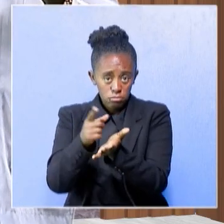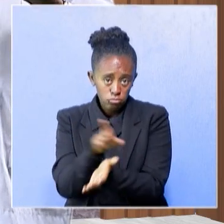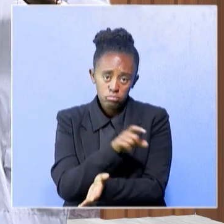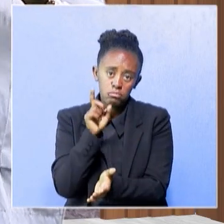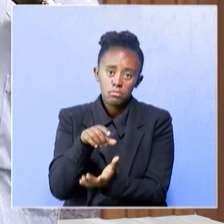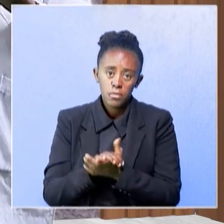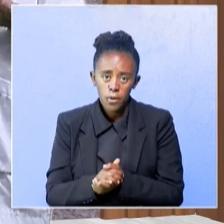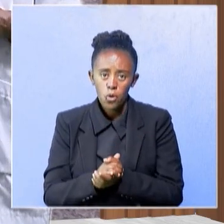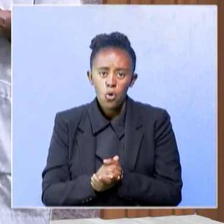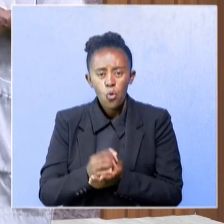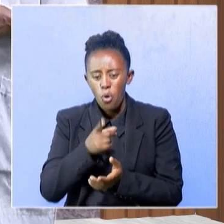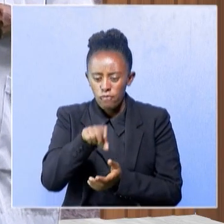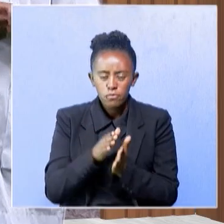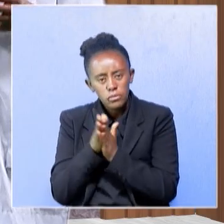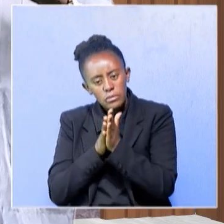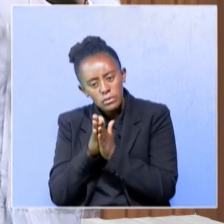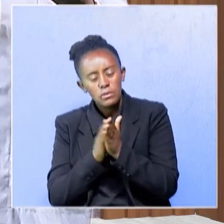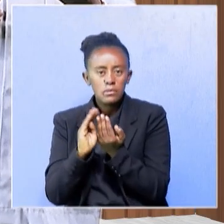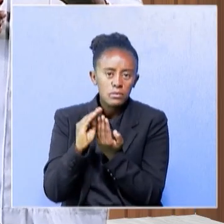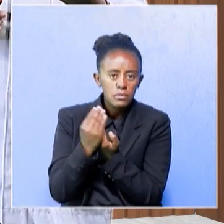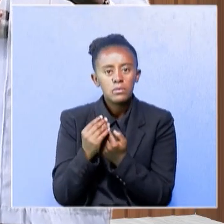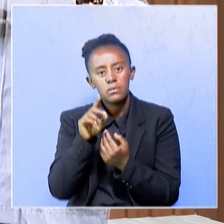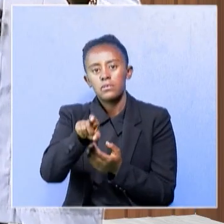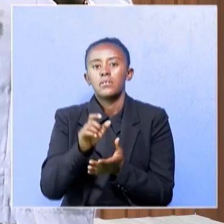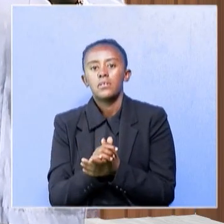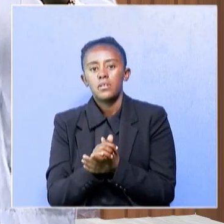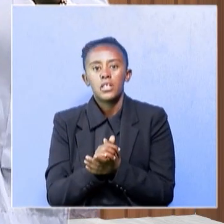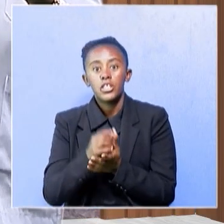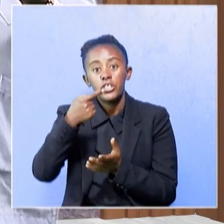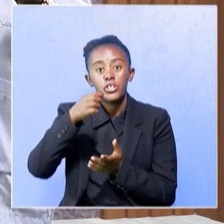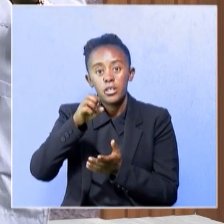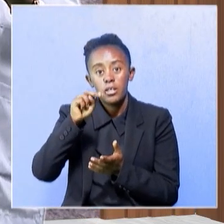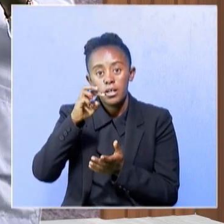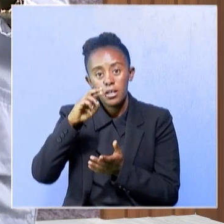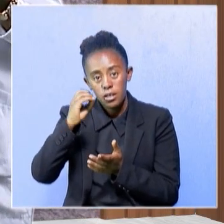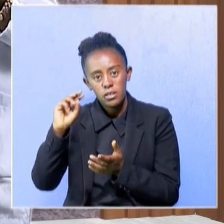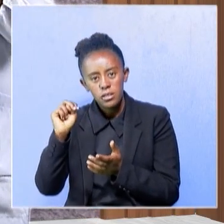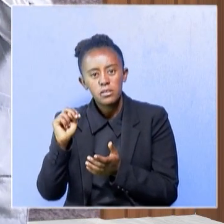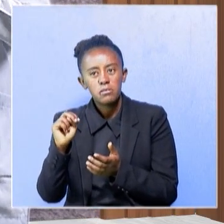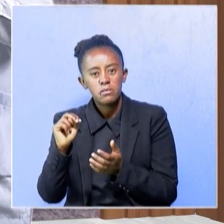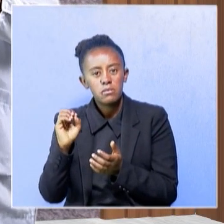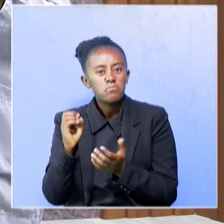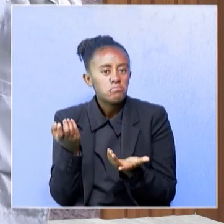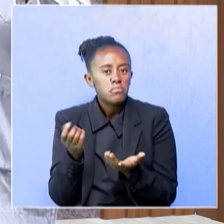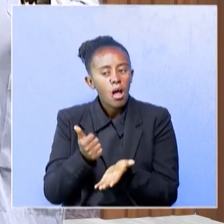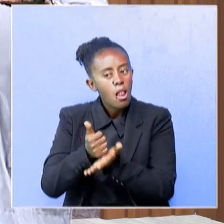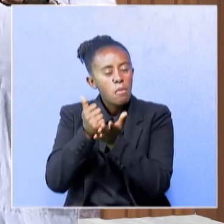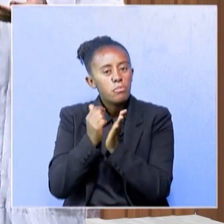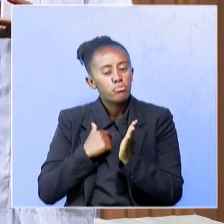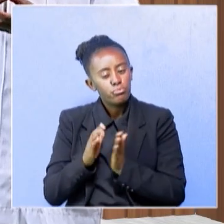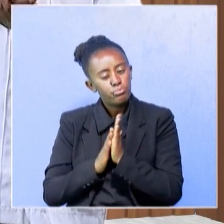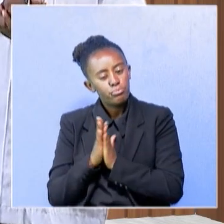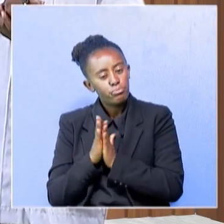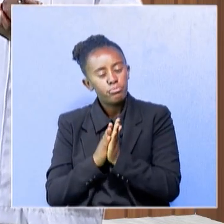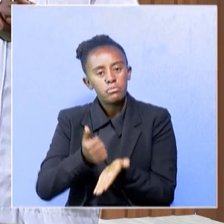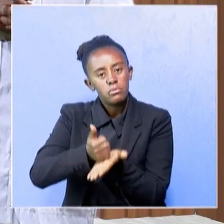We have to be generous, keen on, right? Generous in order to help or just